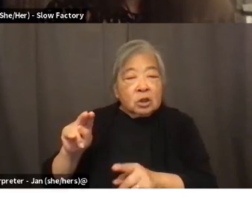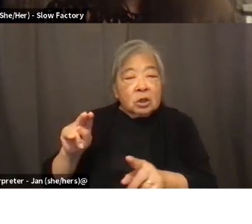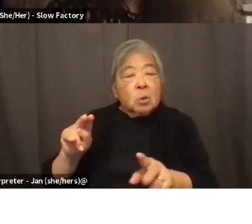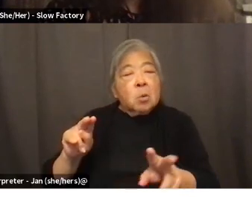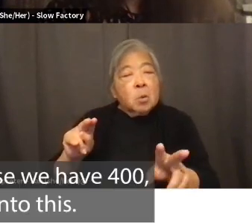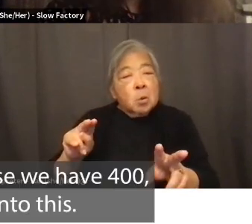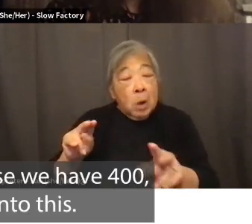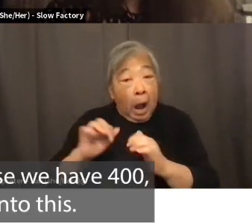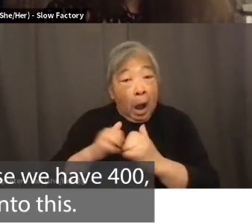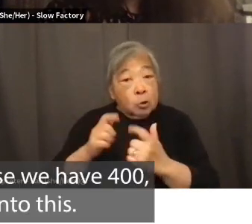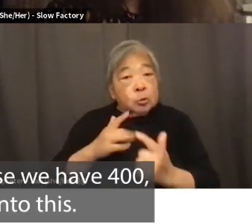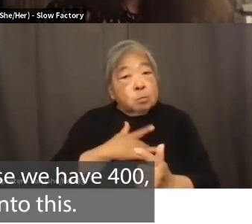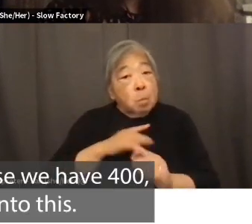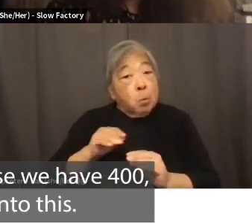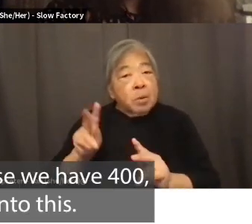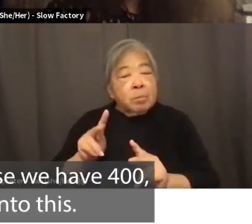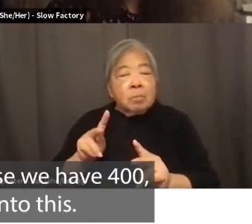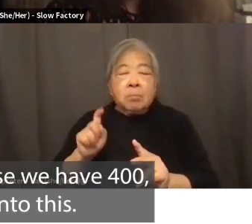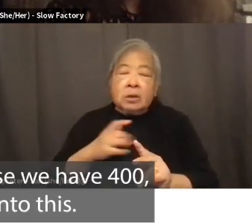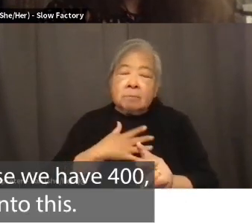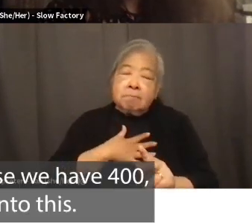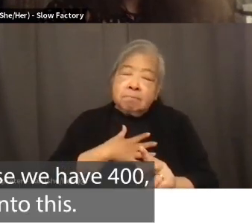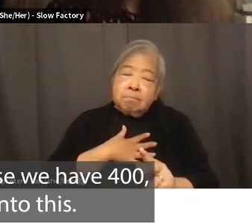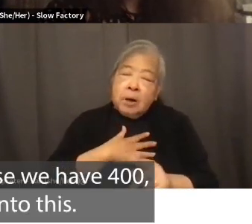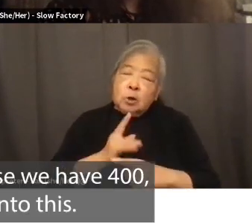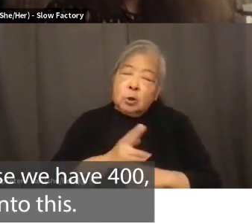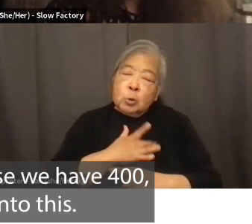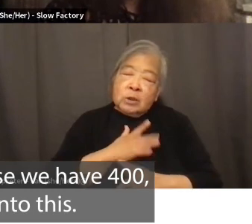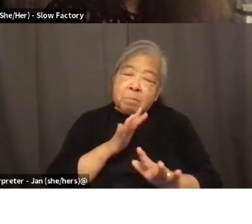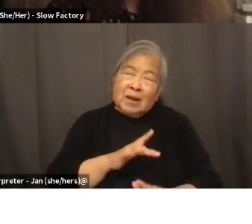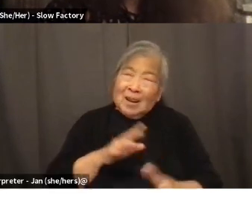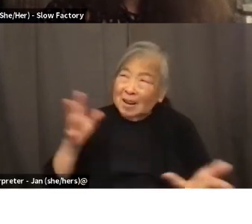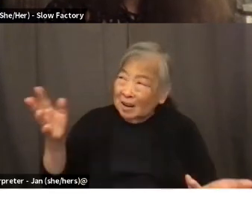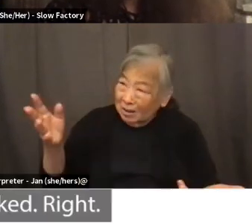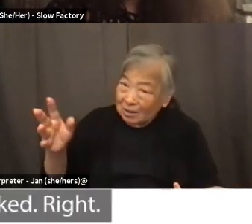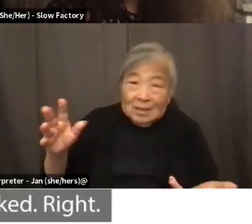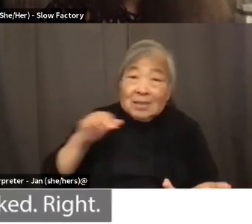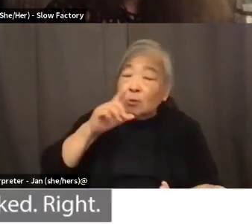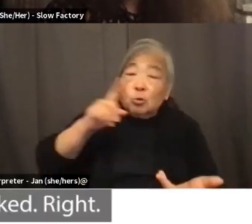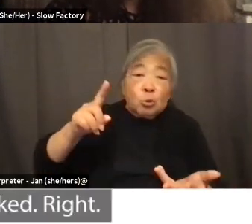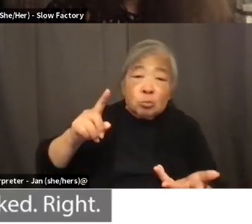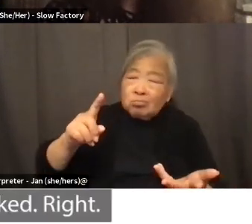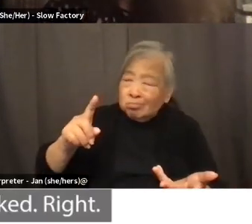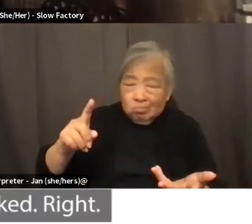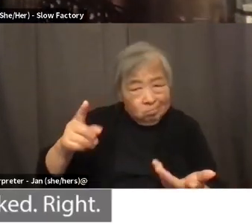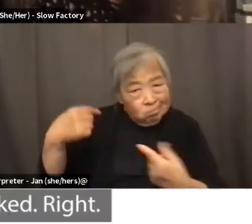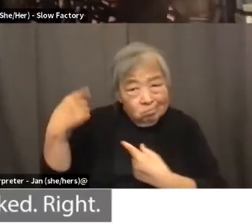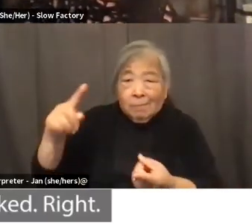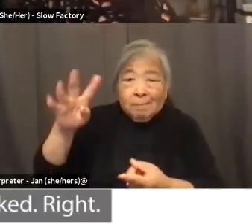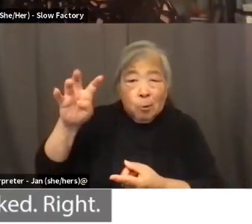true. It's not true, because we are 400, 500 years into this. It's never worked.